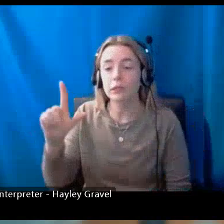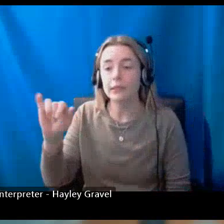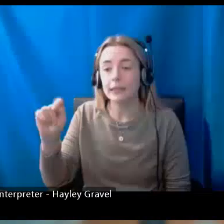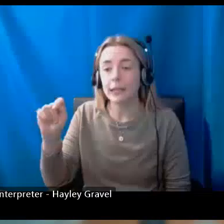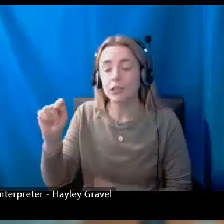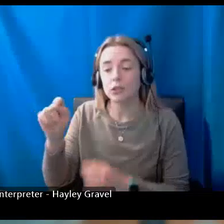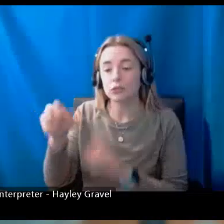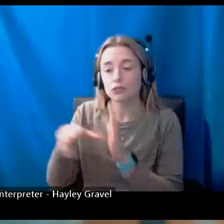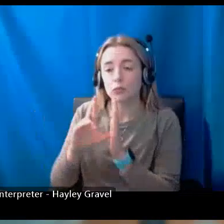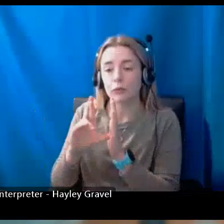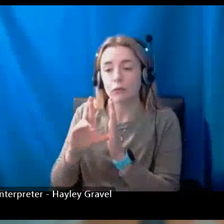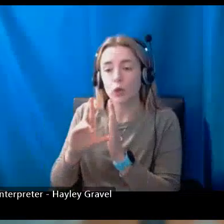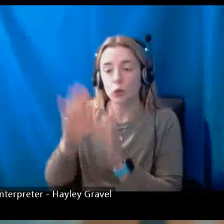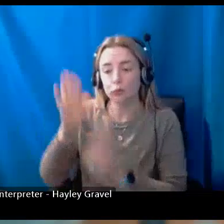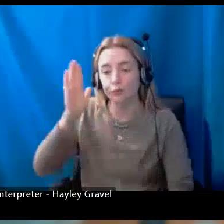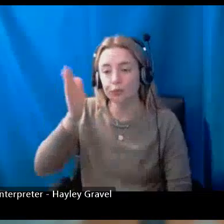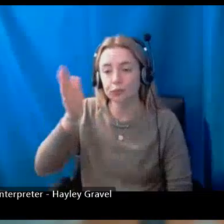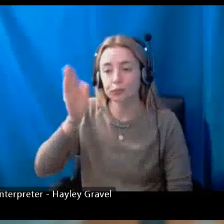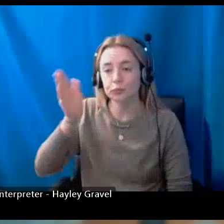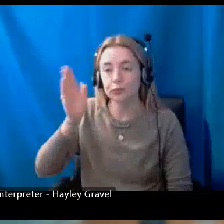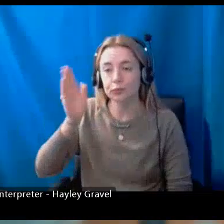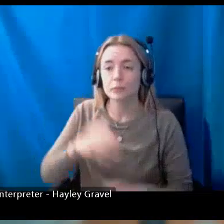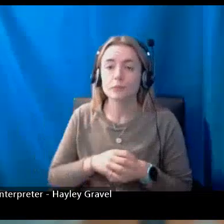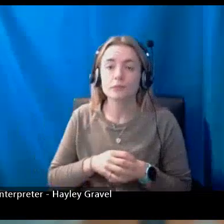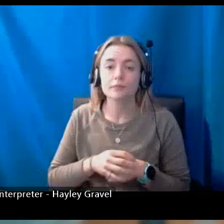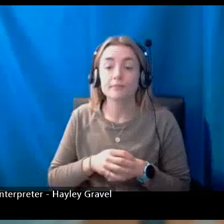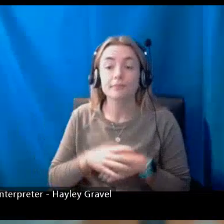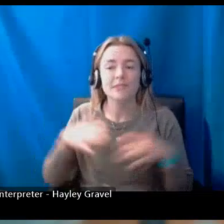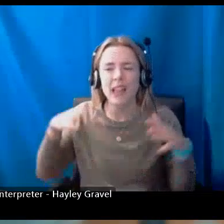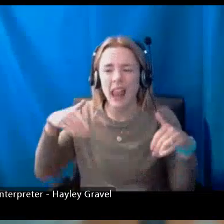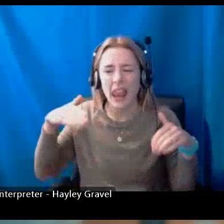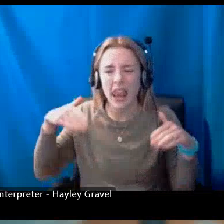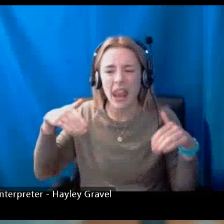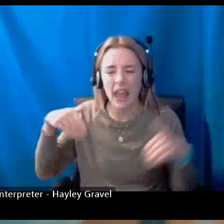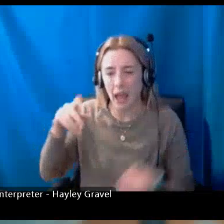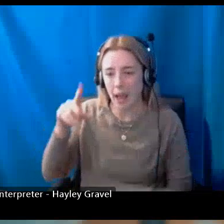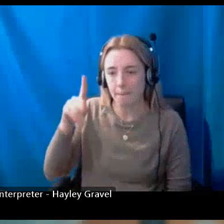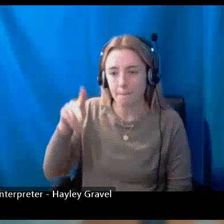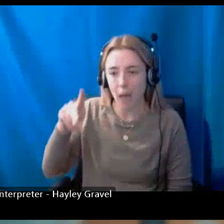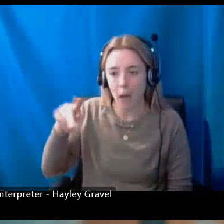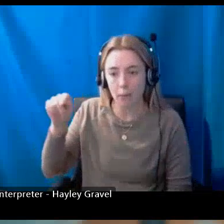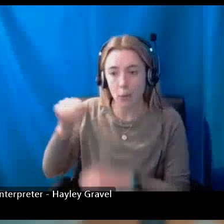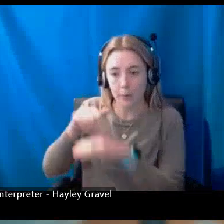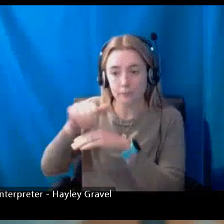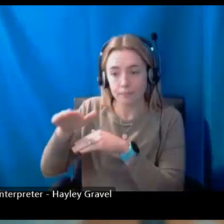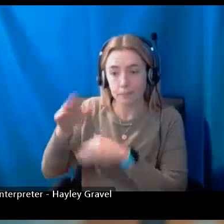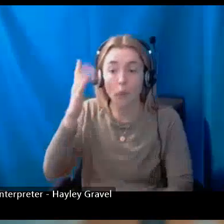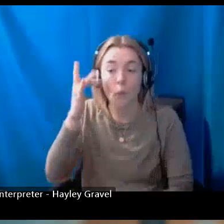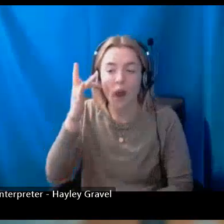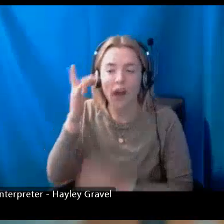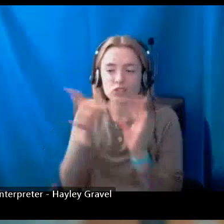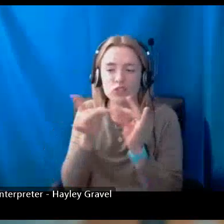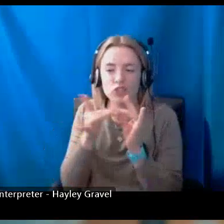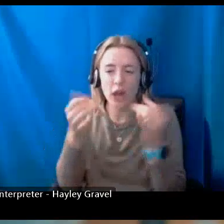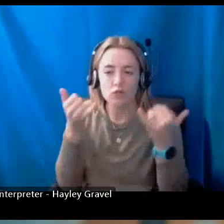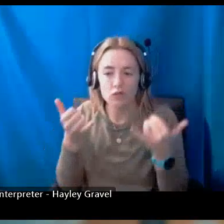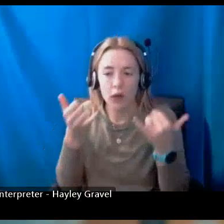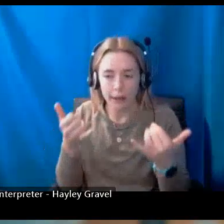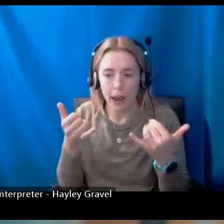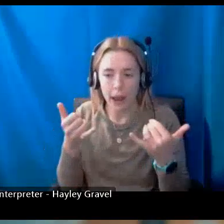lecture and conversation. I did not send to you that PowerPoint. I will put that in the chat so you